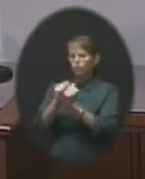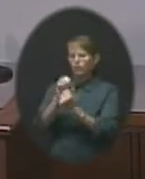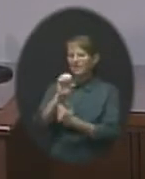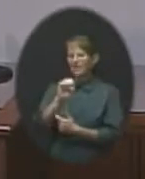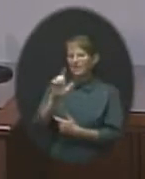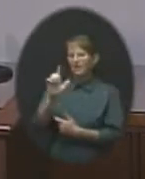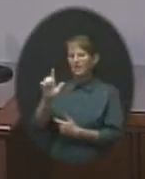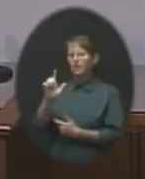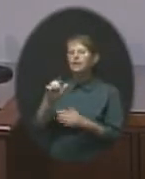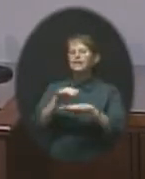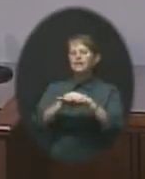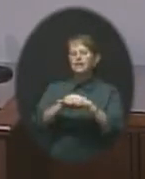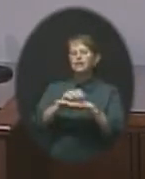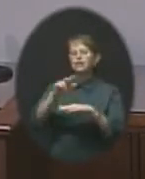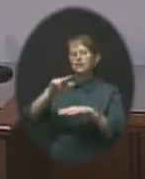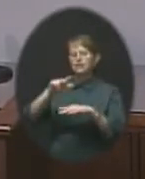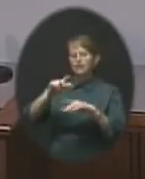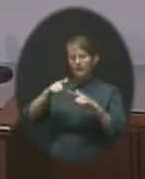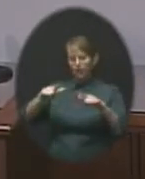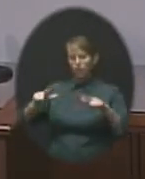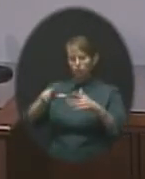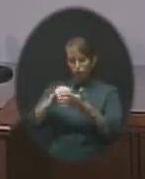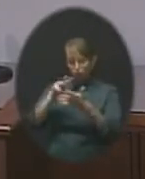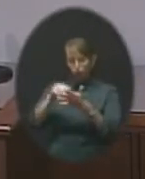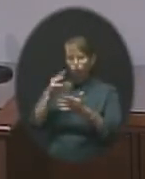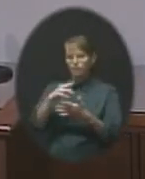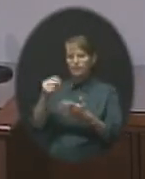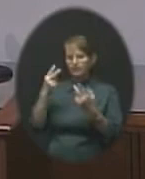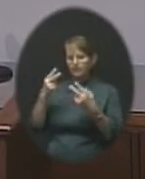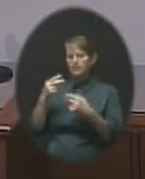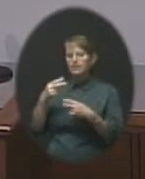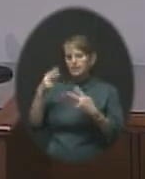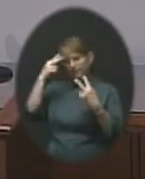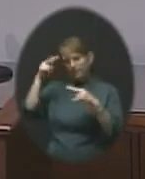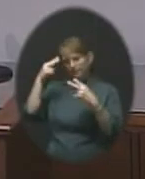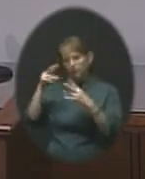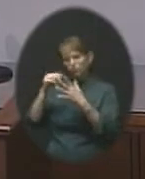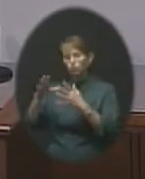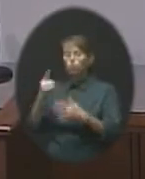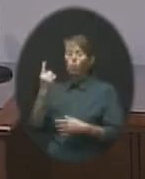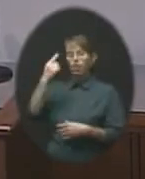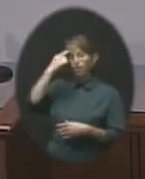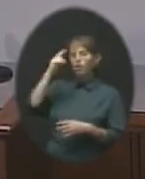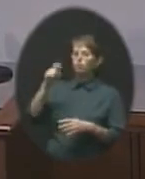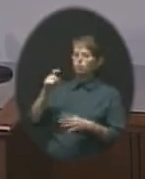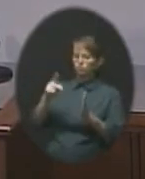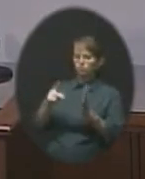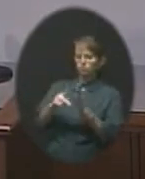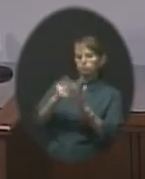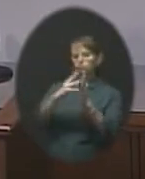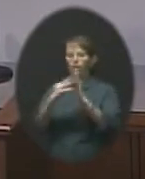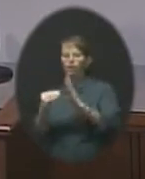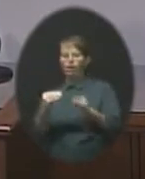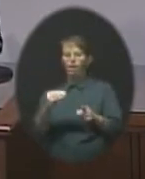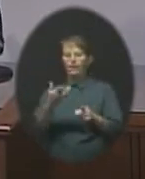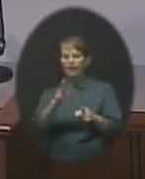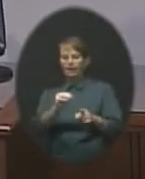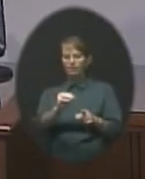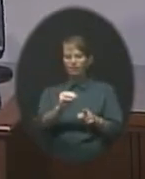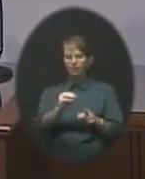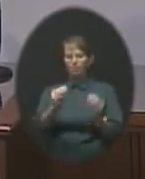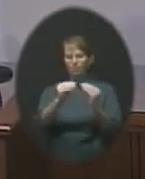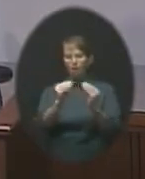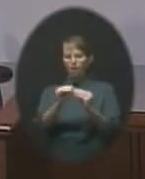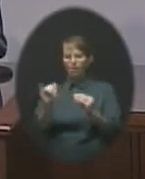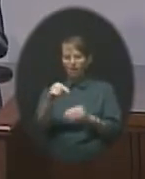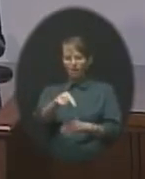students, and works on student leadership. And one of the thoughts was we should clone him and we should have more. But really, as we got to it, that we just